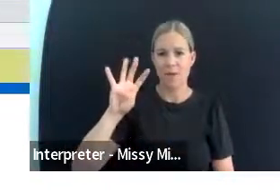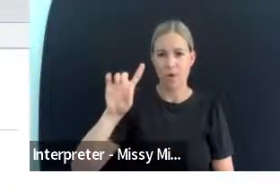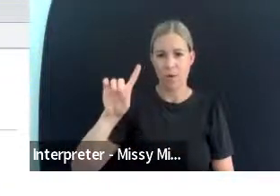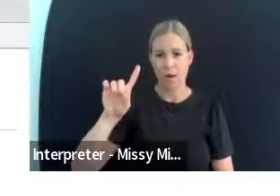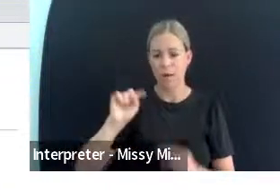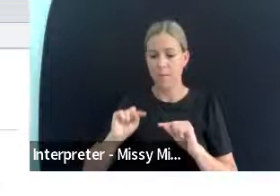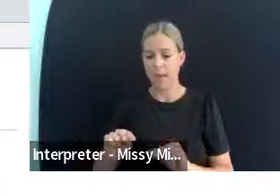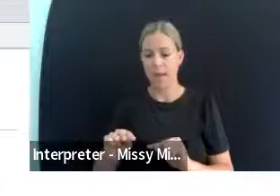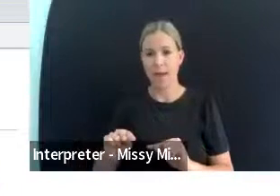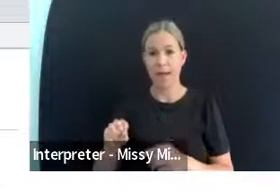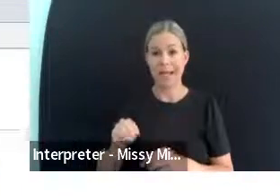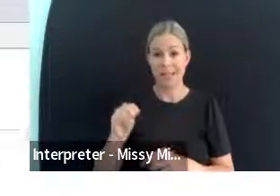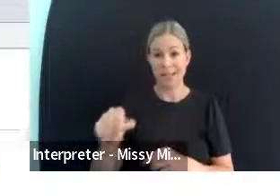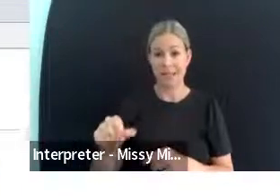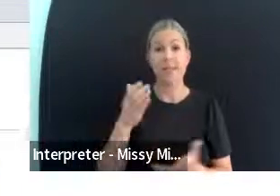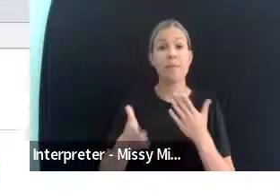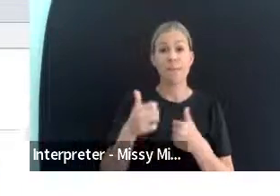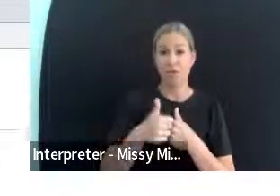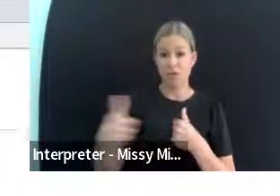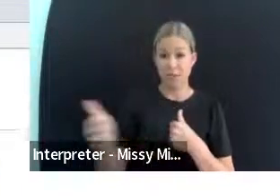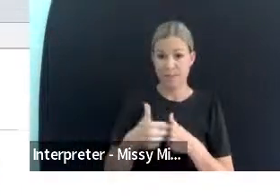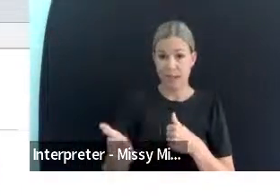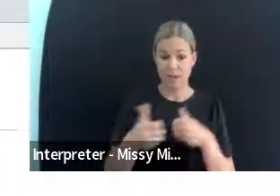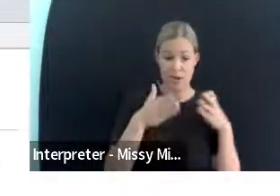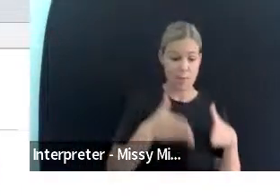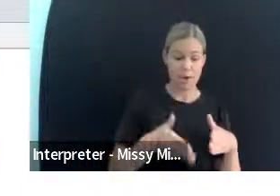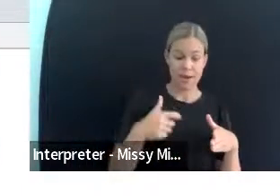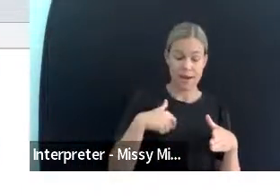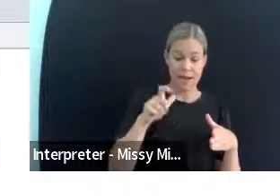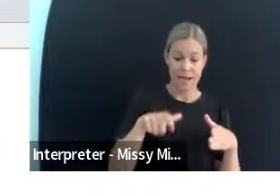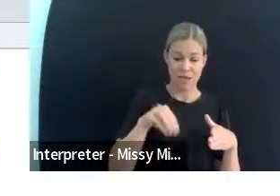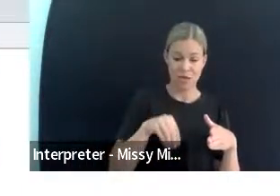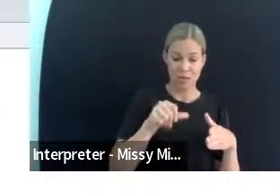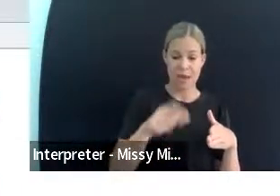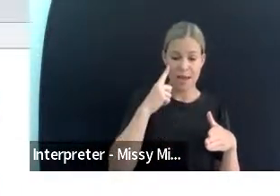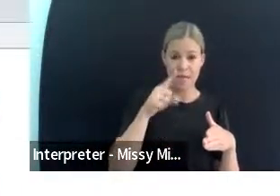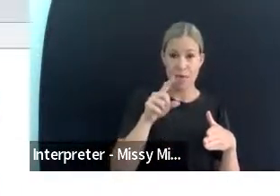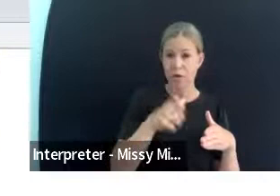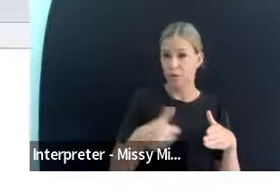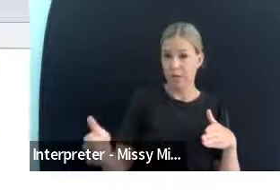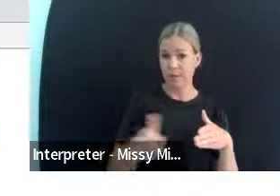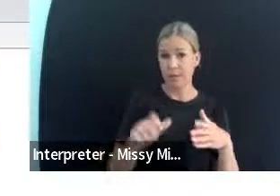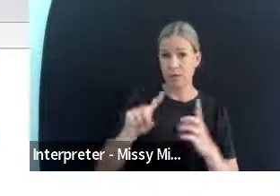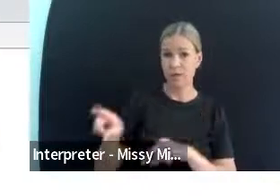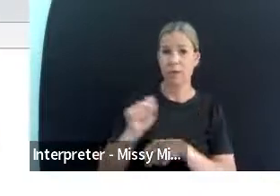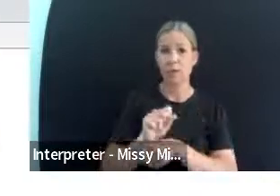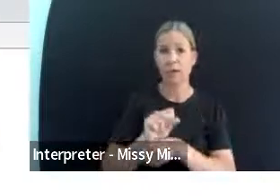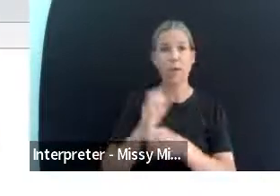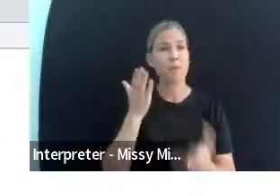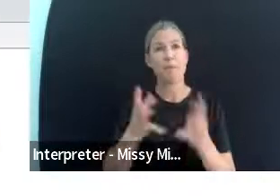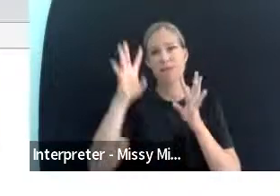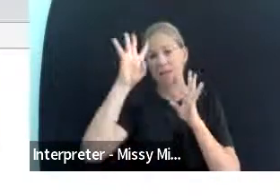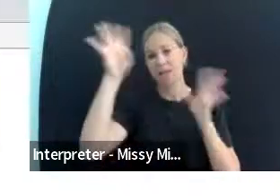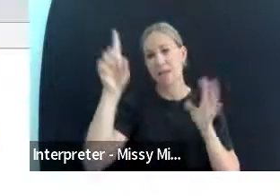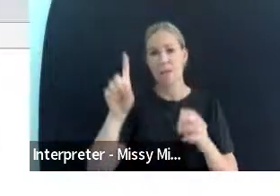an example. So if a person has to pay for transportation in order to go to work, let's say that's $100 a month. So let's make them